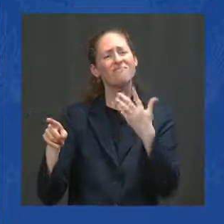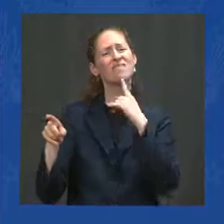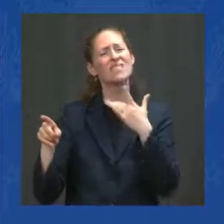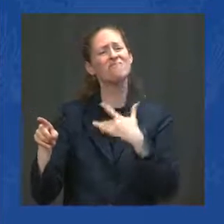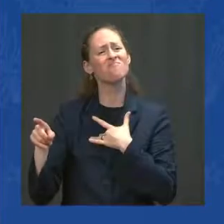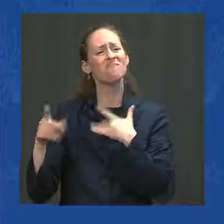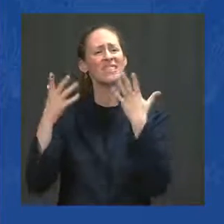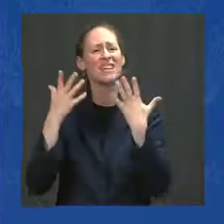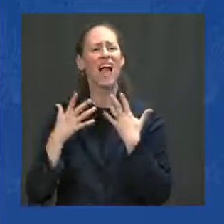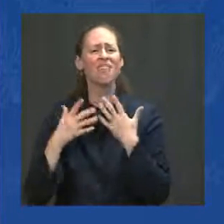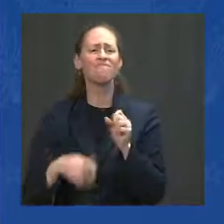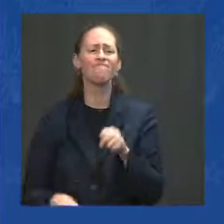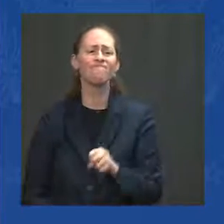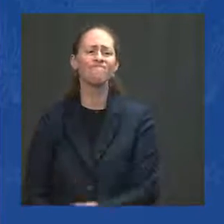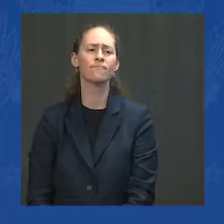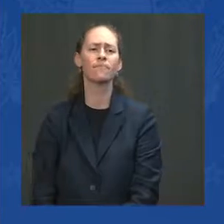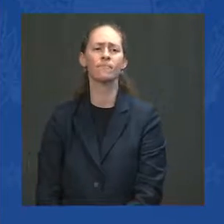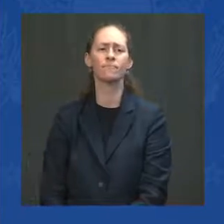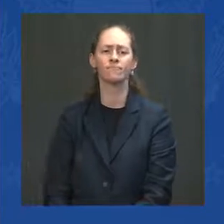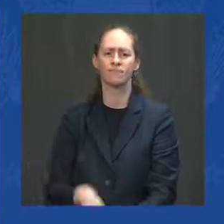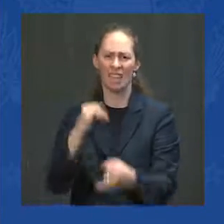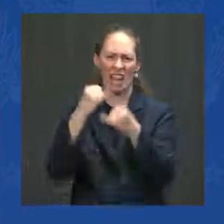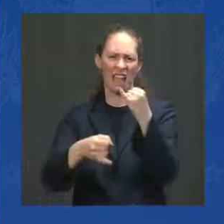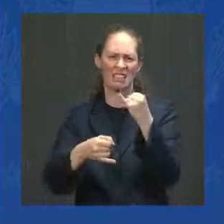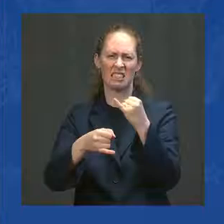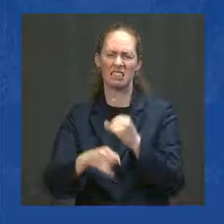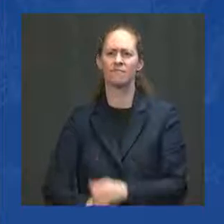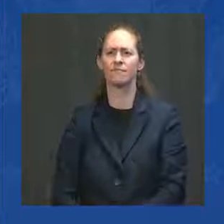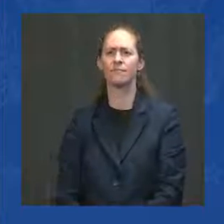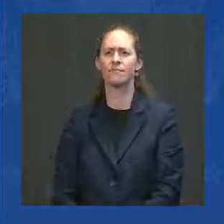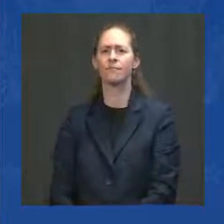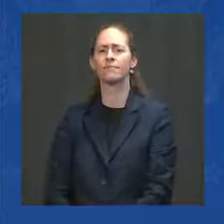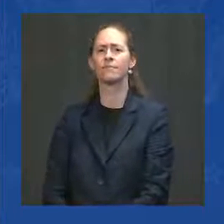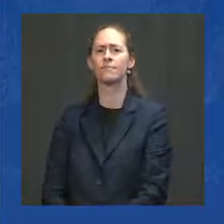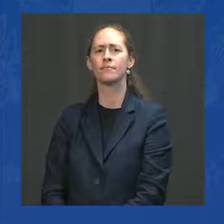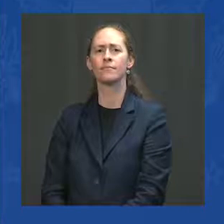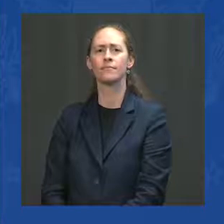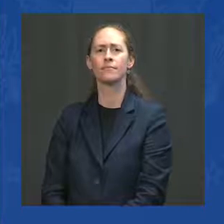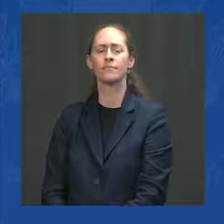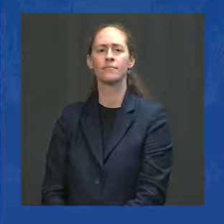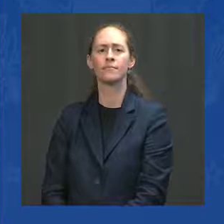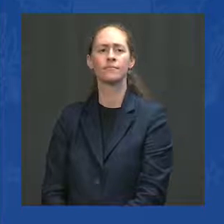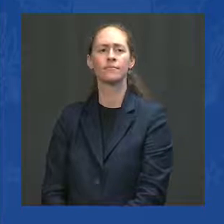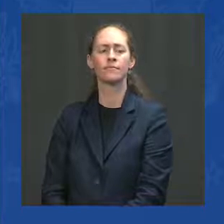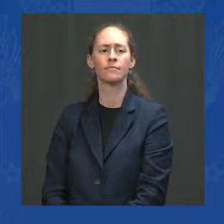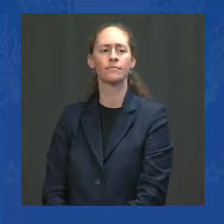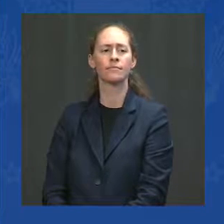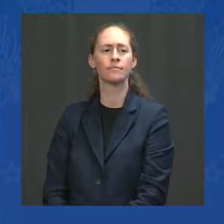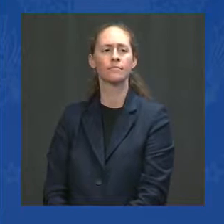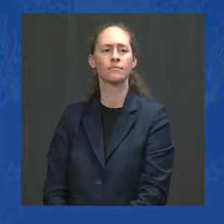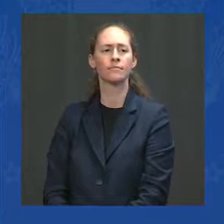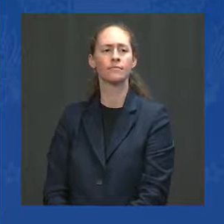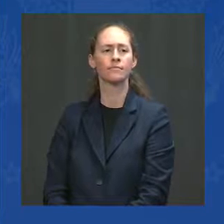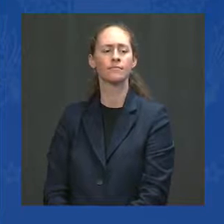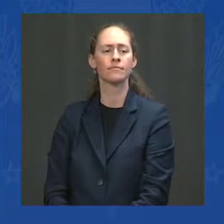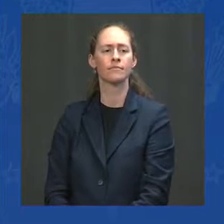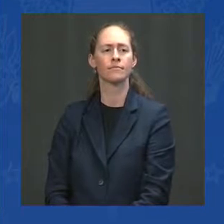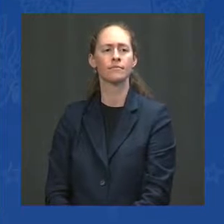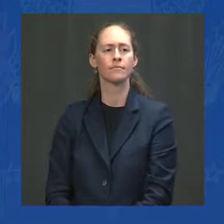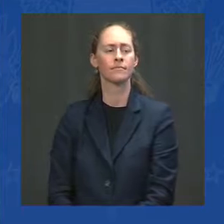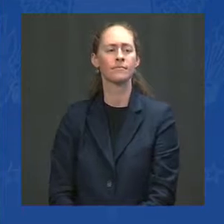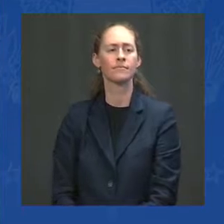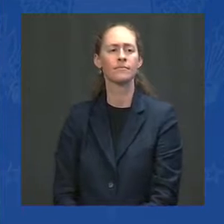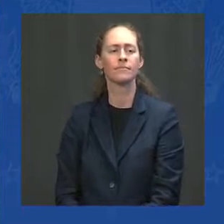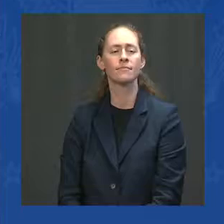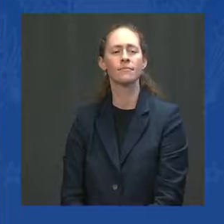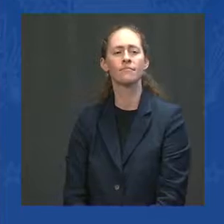Okay, the last question, right here. Sure, Mr. President, I have a question about the significance of the bipartisan nature of the infrastructure agreement. Are there lessons learned